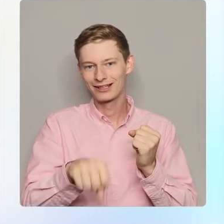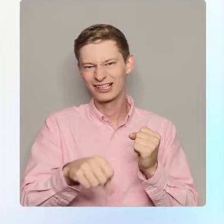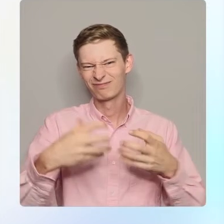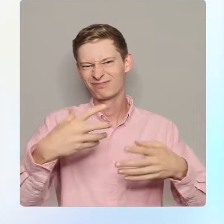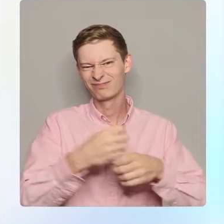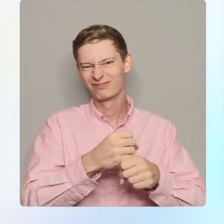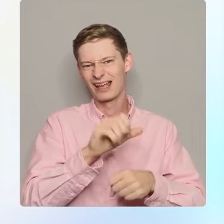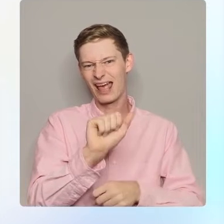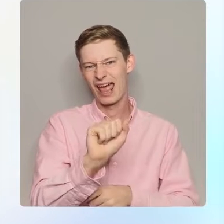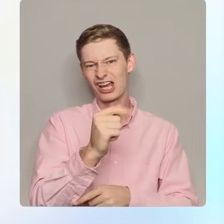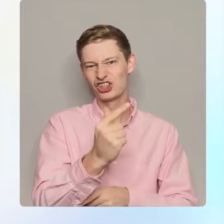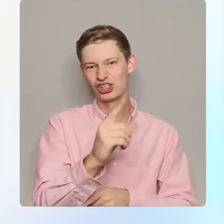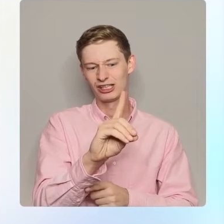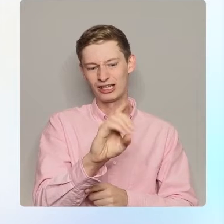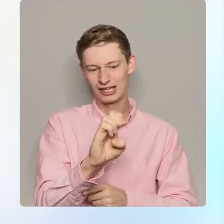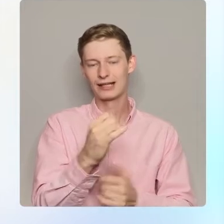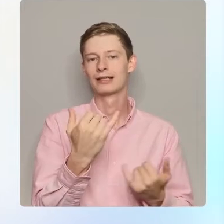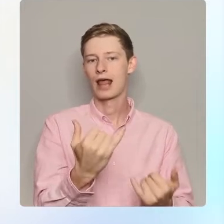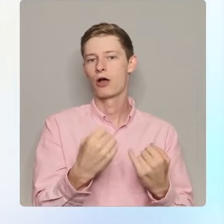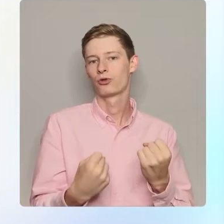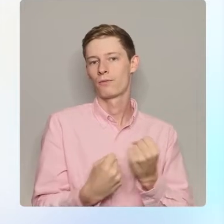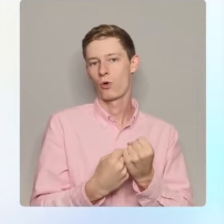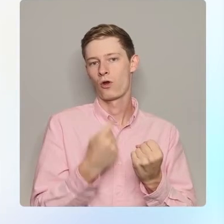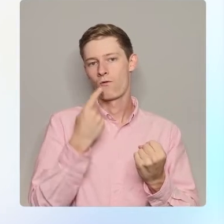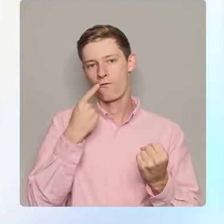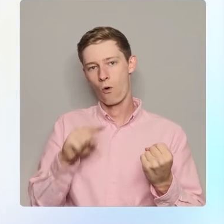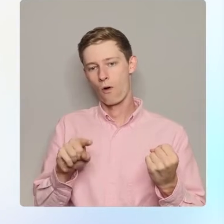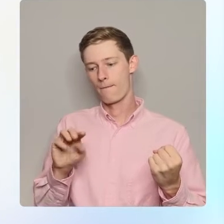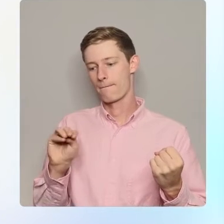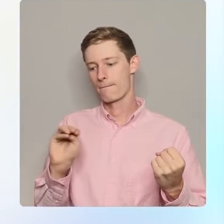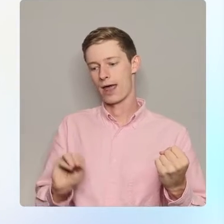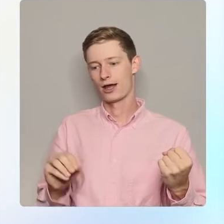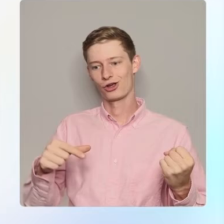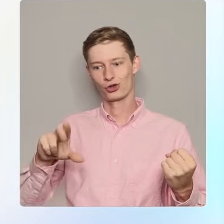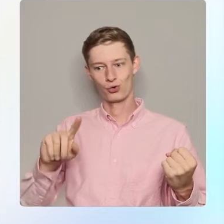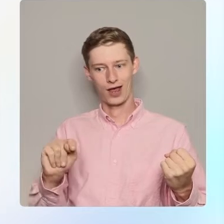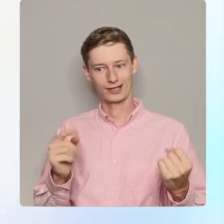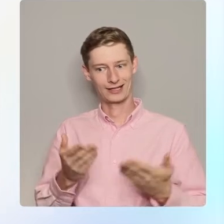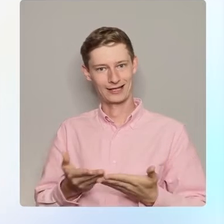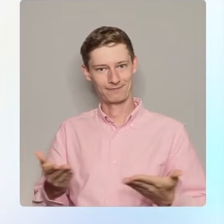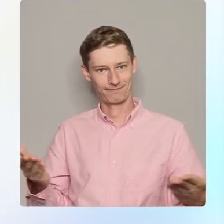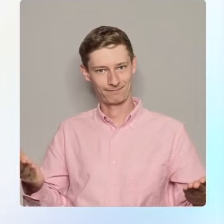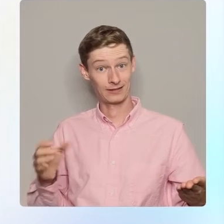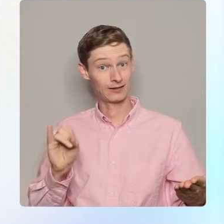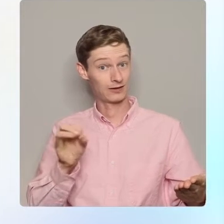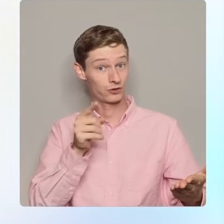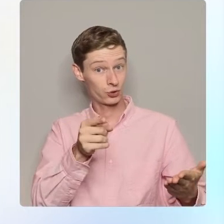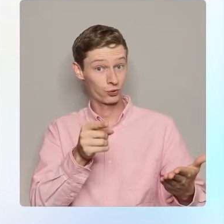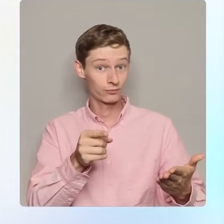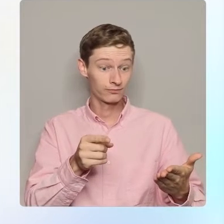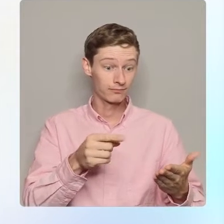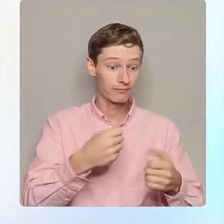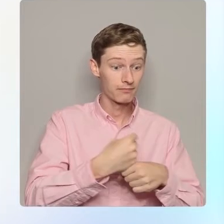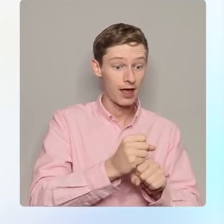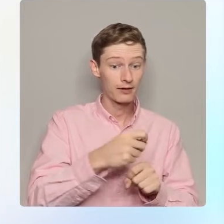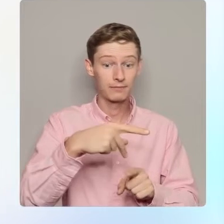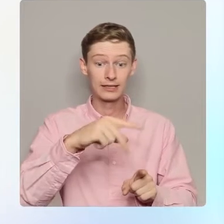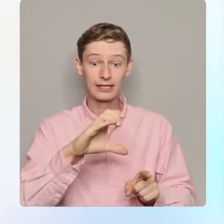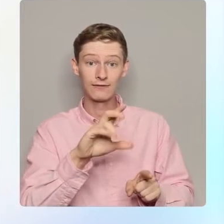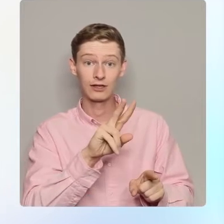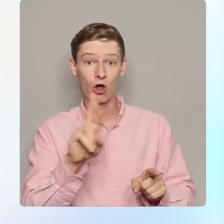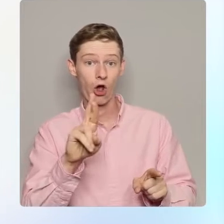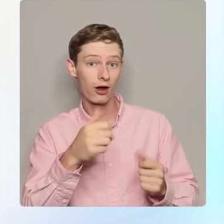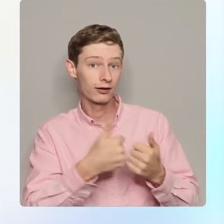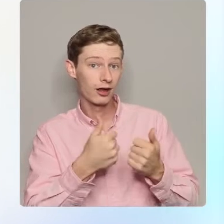support for debugging native C++ code applications. And this year, we're supporting